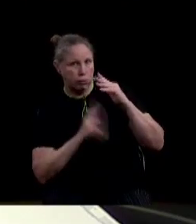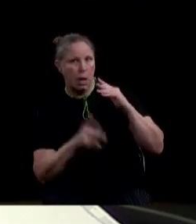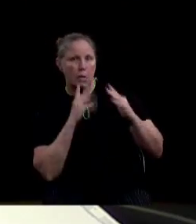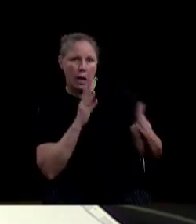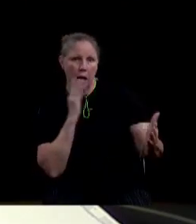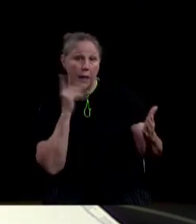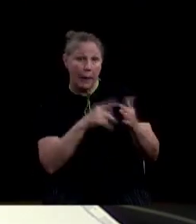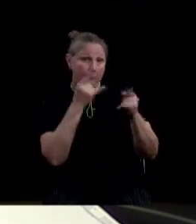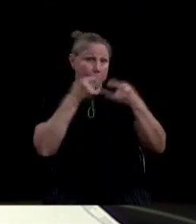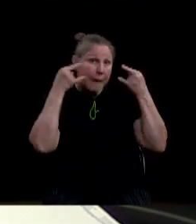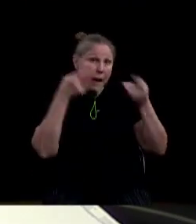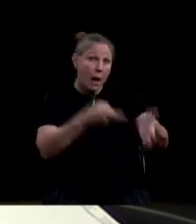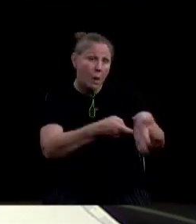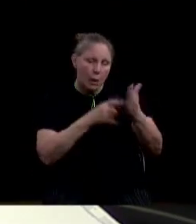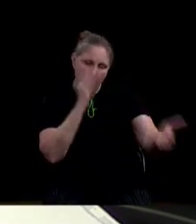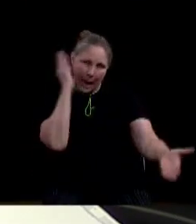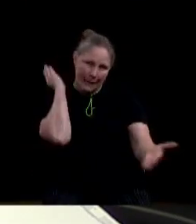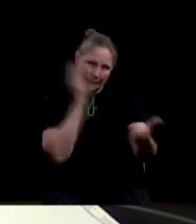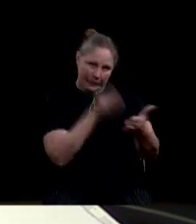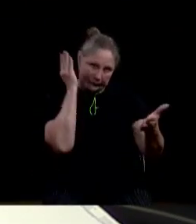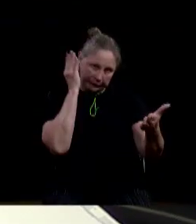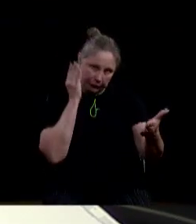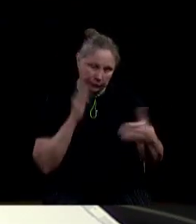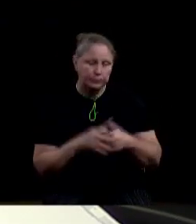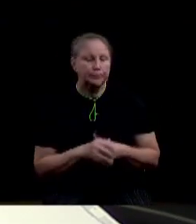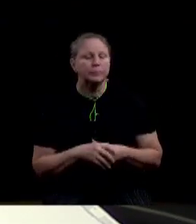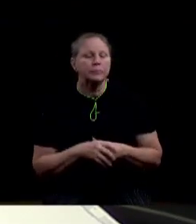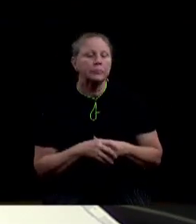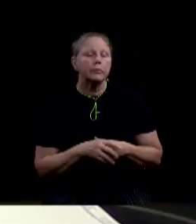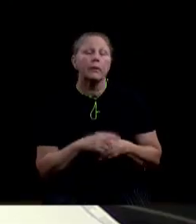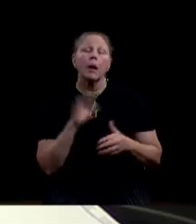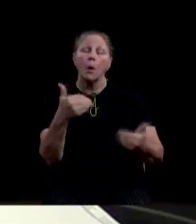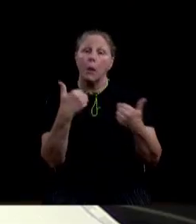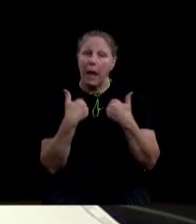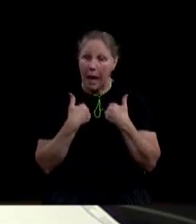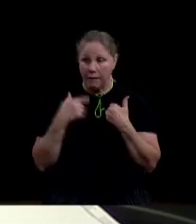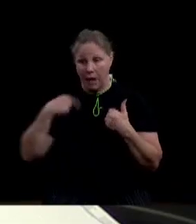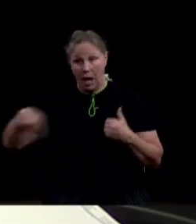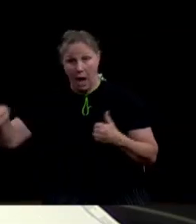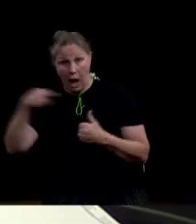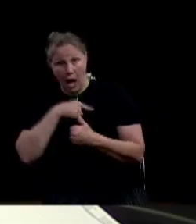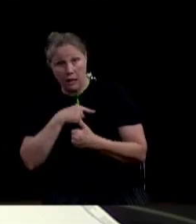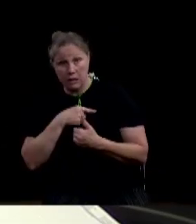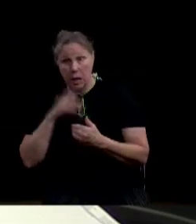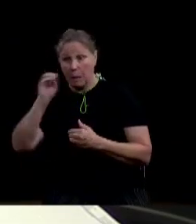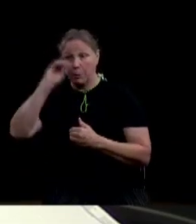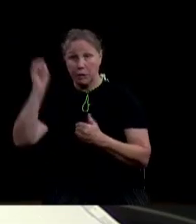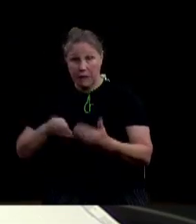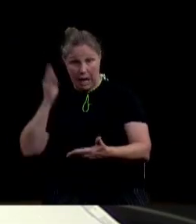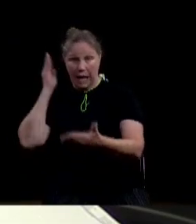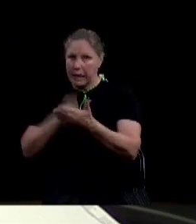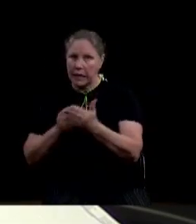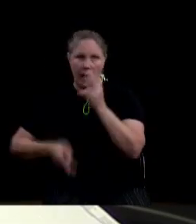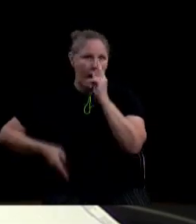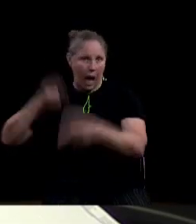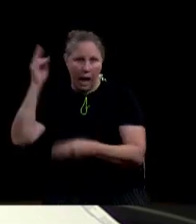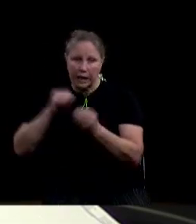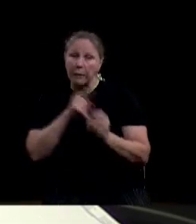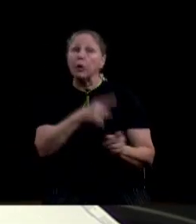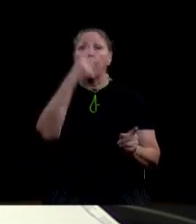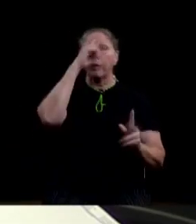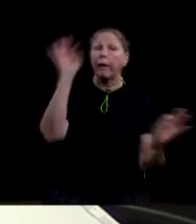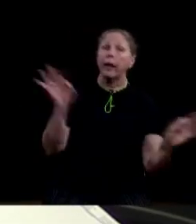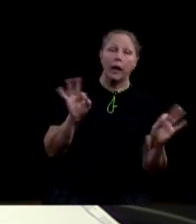masks. There are more of us against it than you think there are. I just recently moved to Waco, end of April,